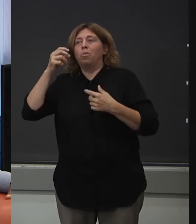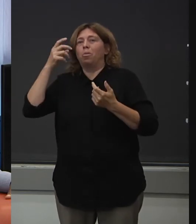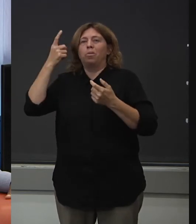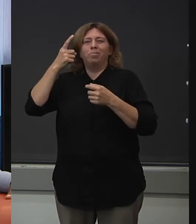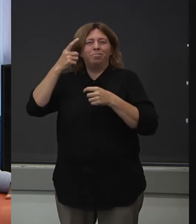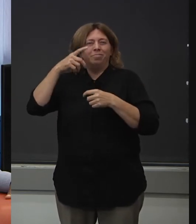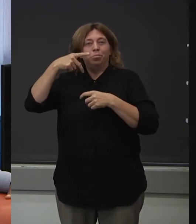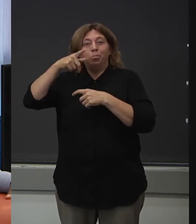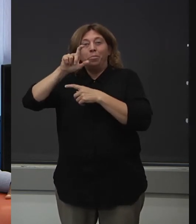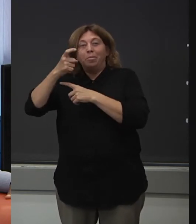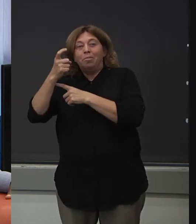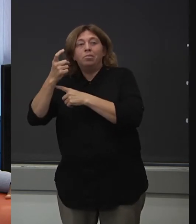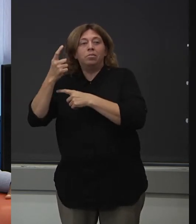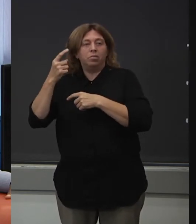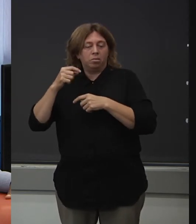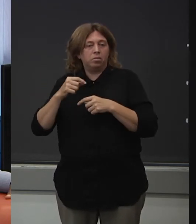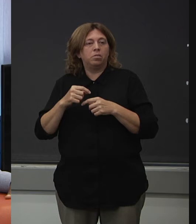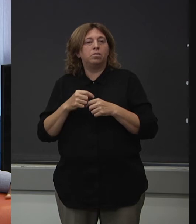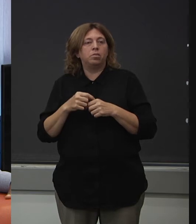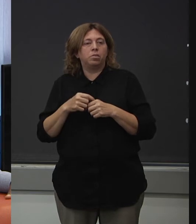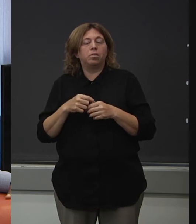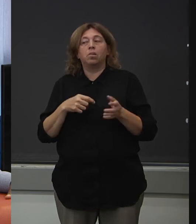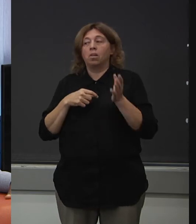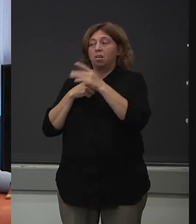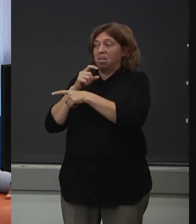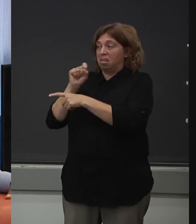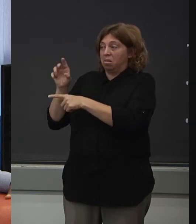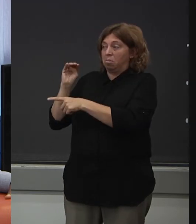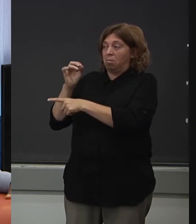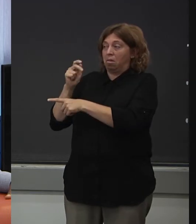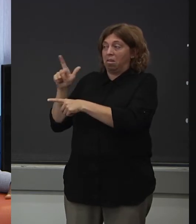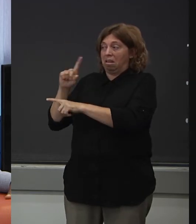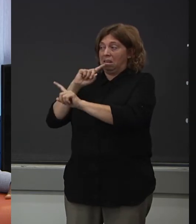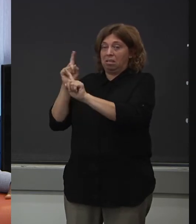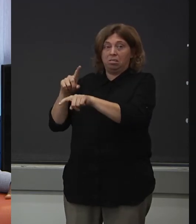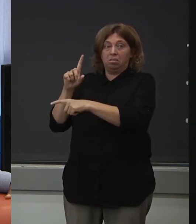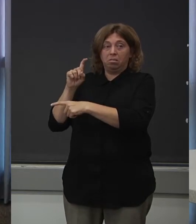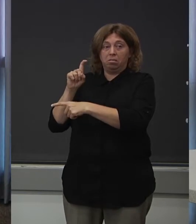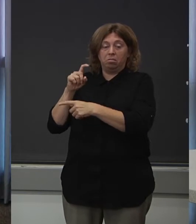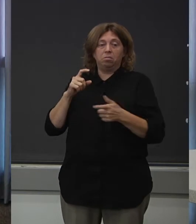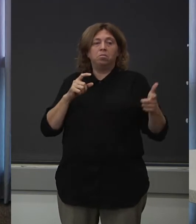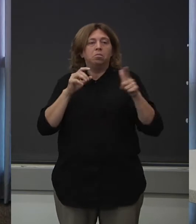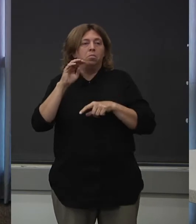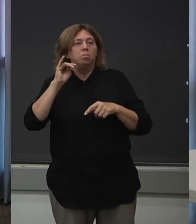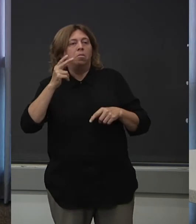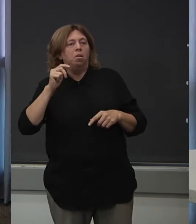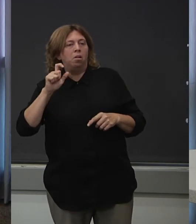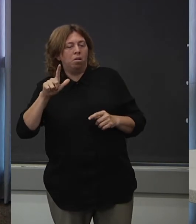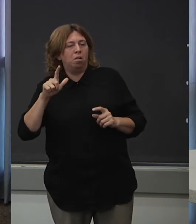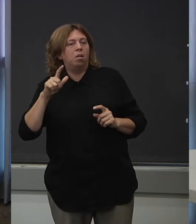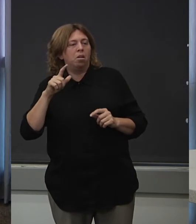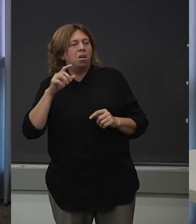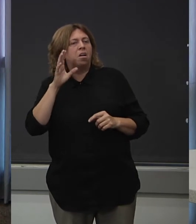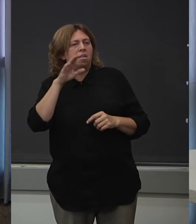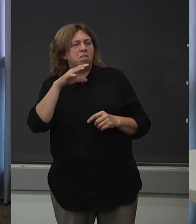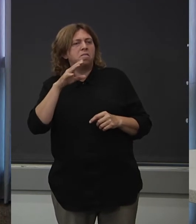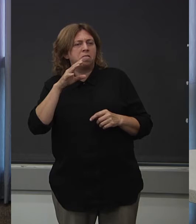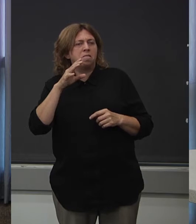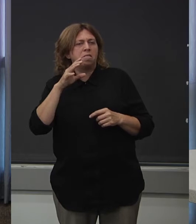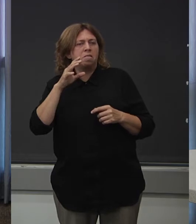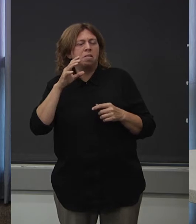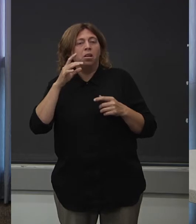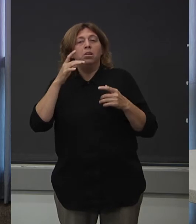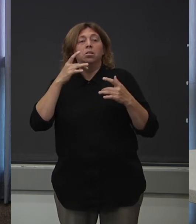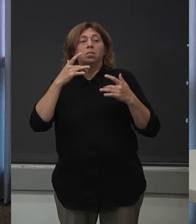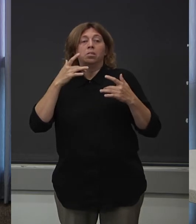Michael, you want to take that? Well, typically that's going to involve exposure that isn't actually workplace exposure, so we